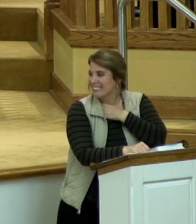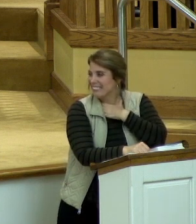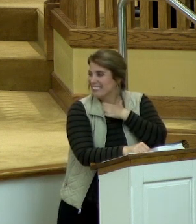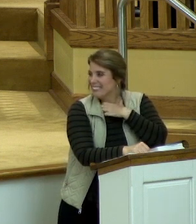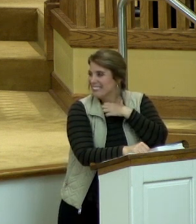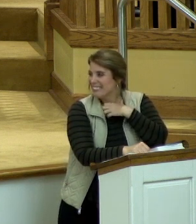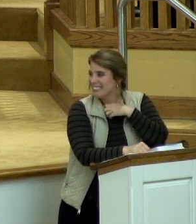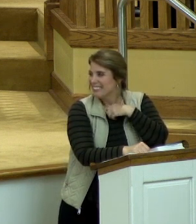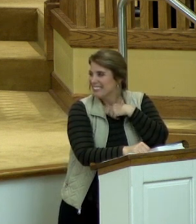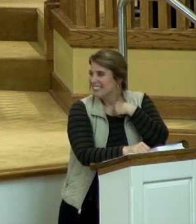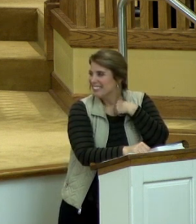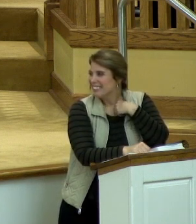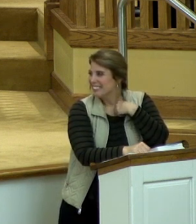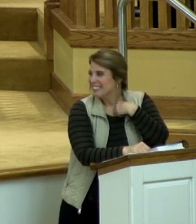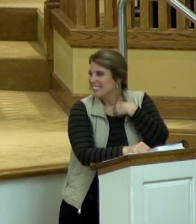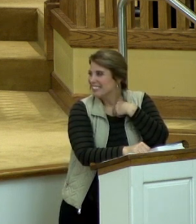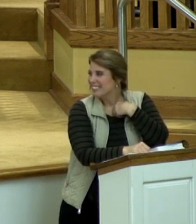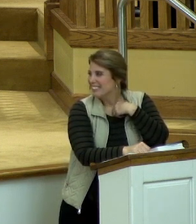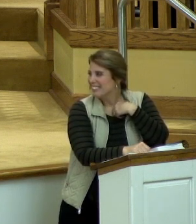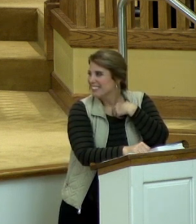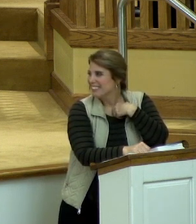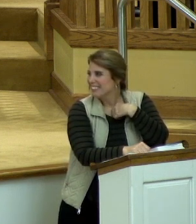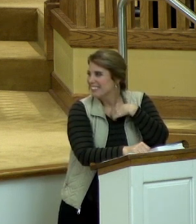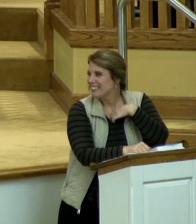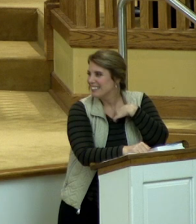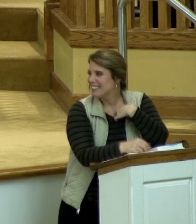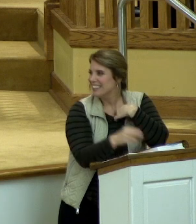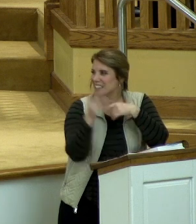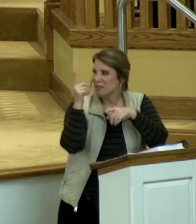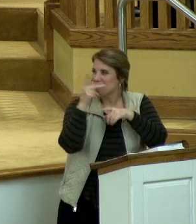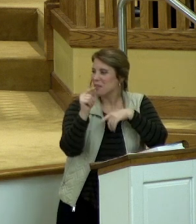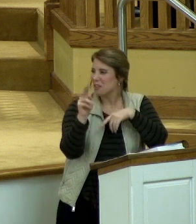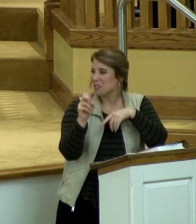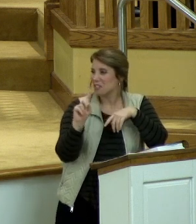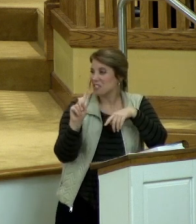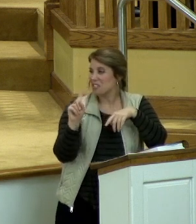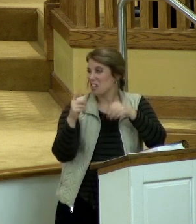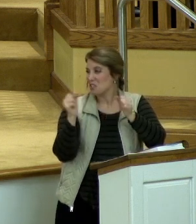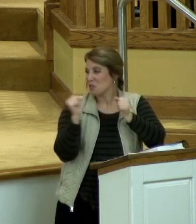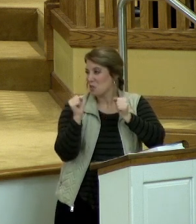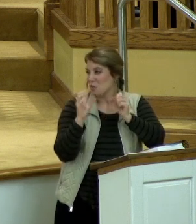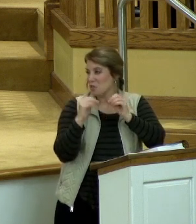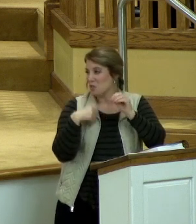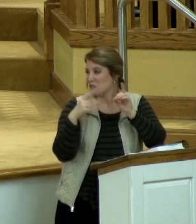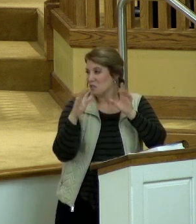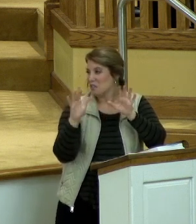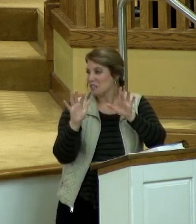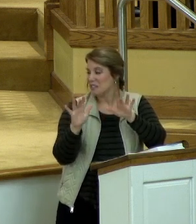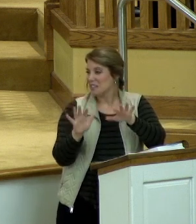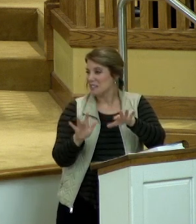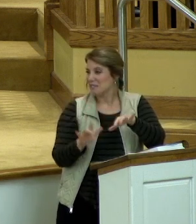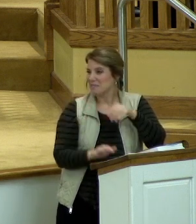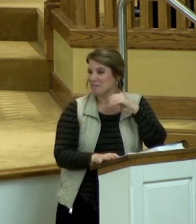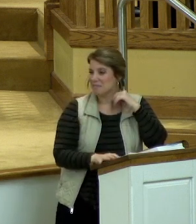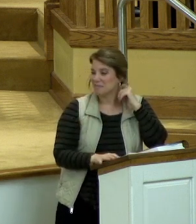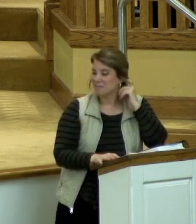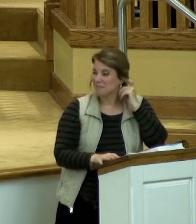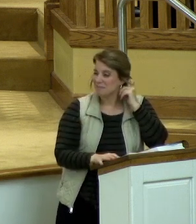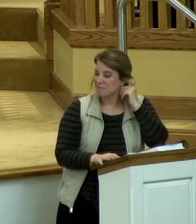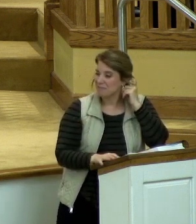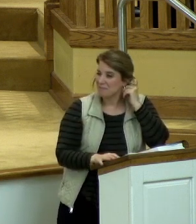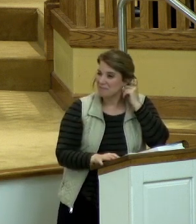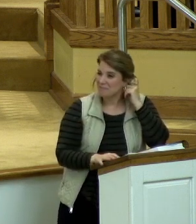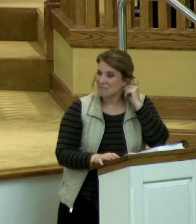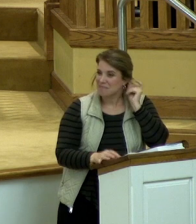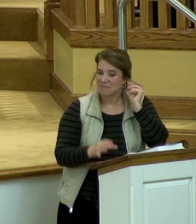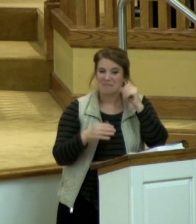Snow. Brother Koontz, you want it just cold, no snow, right? All right. And then warmth. All right, go at it. Go